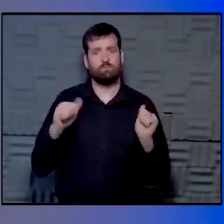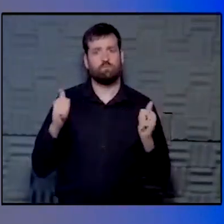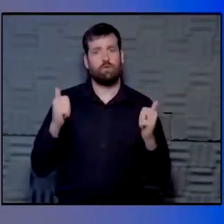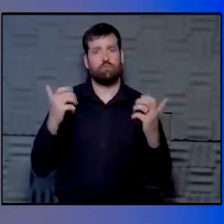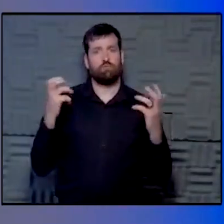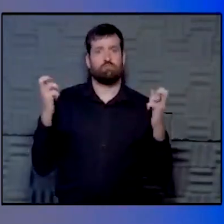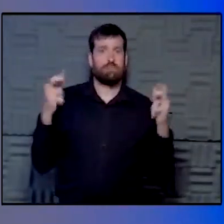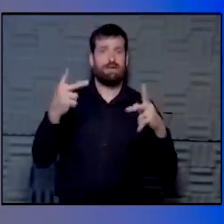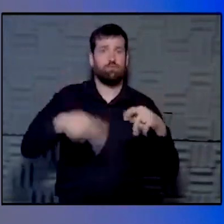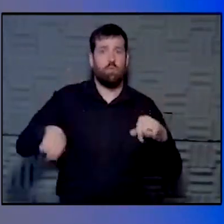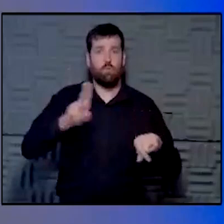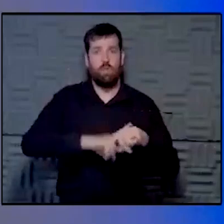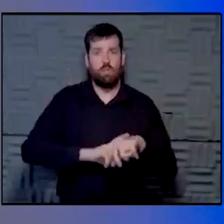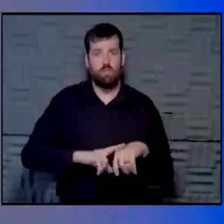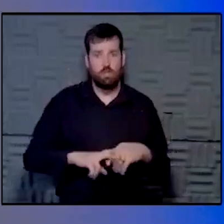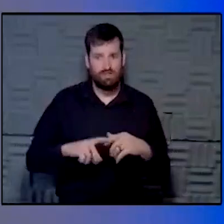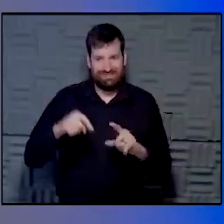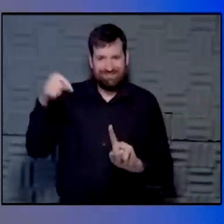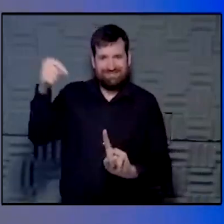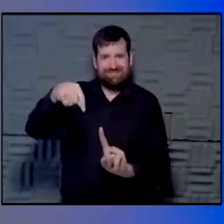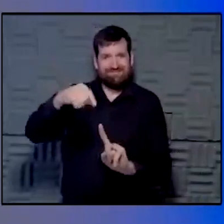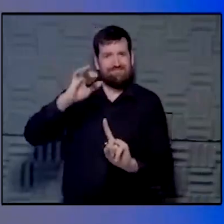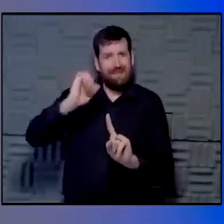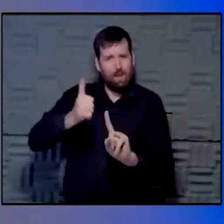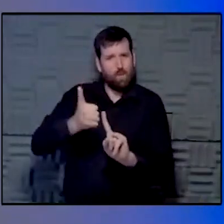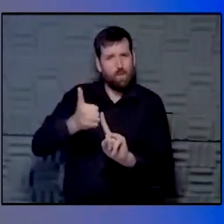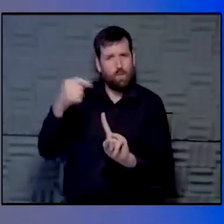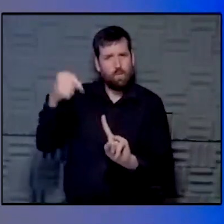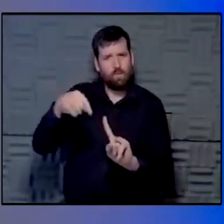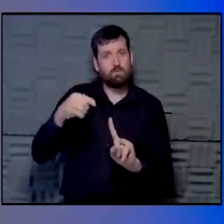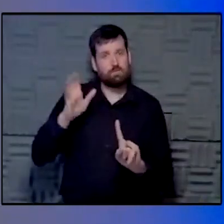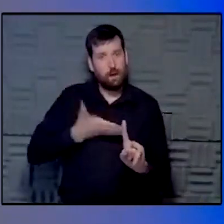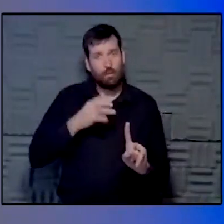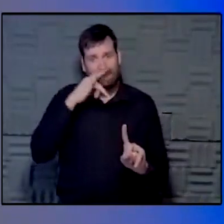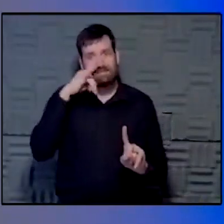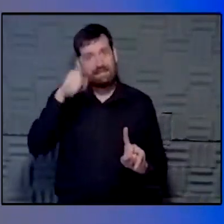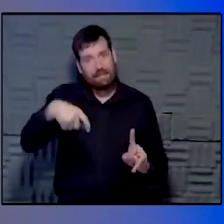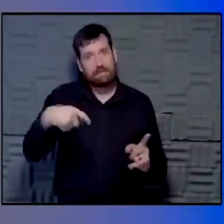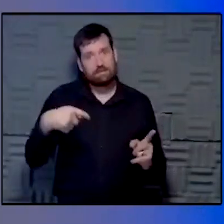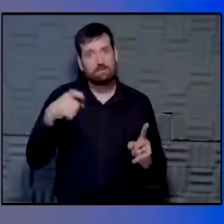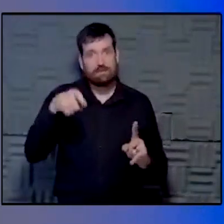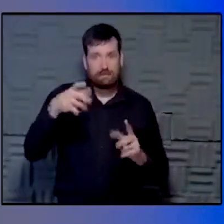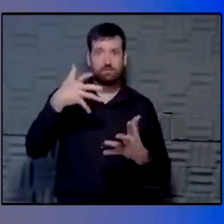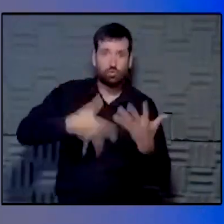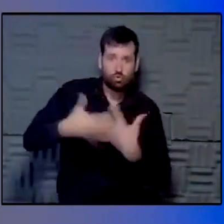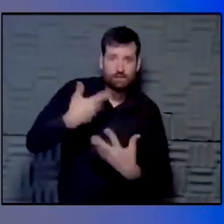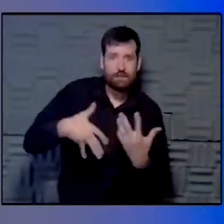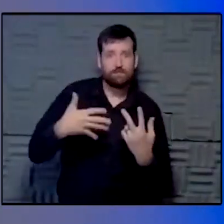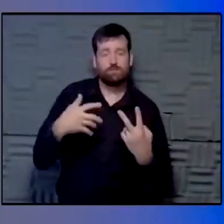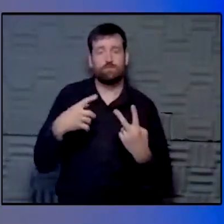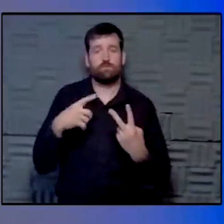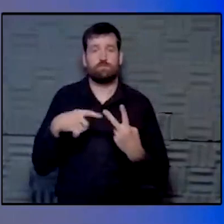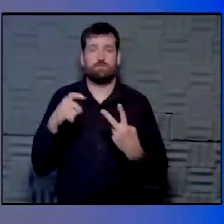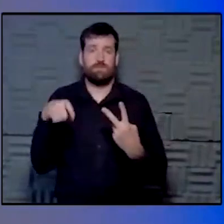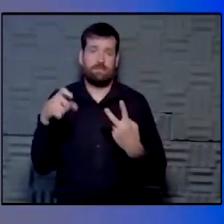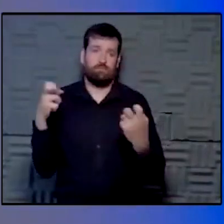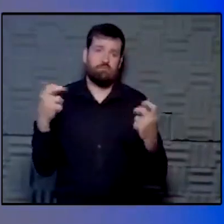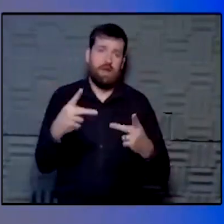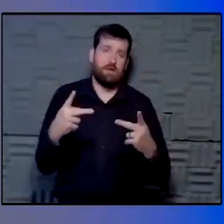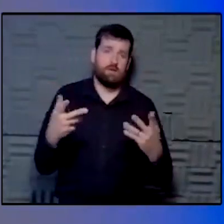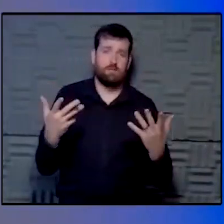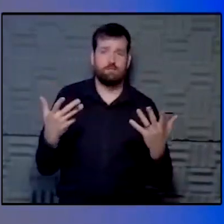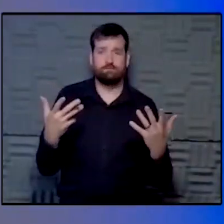into normality, this is the way to do it. And our kids need it. They need the socialization. They need to get back